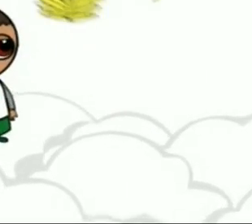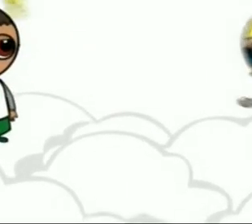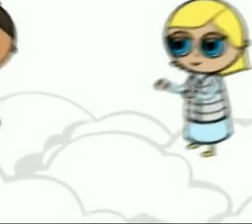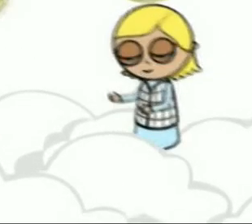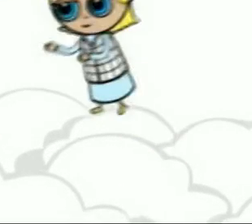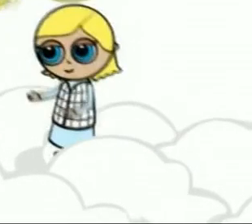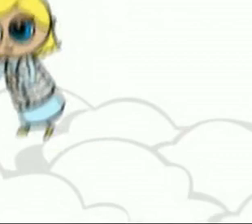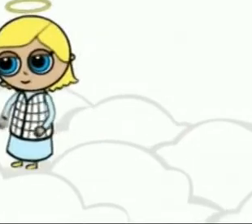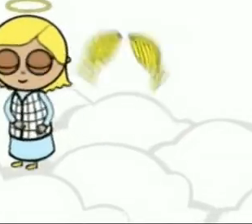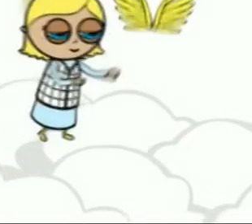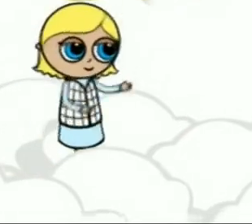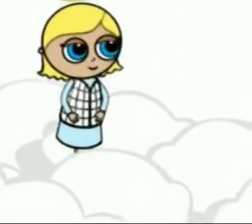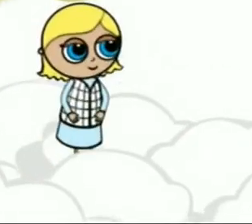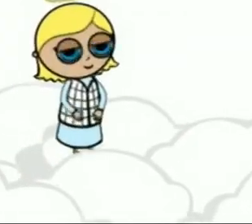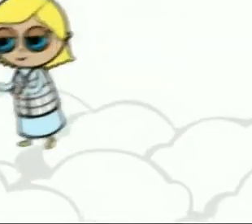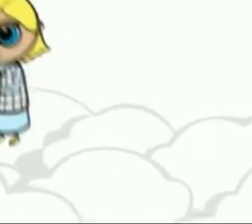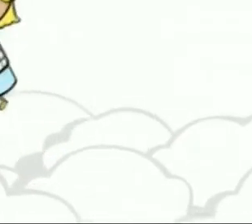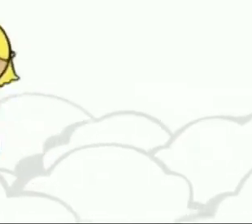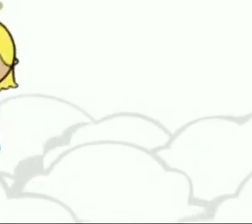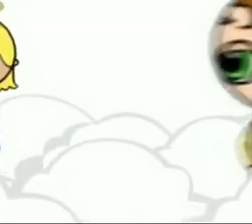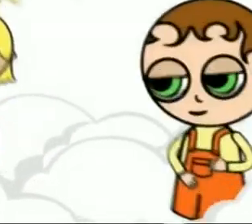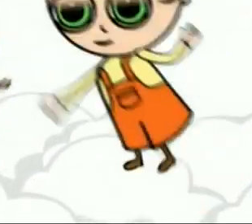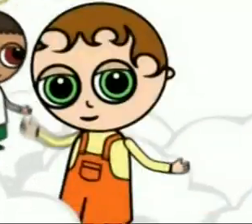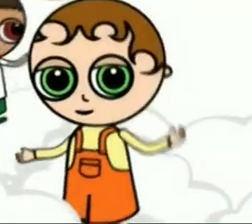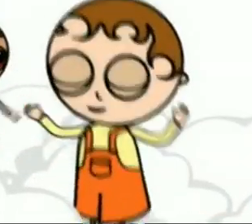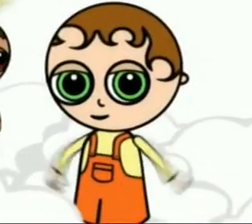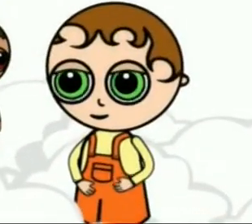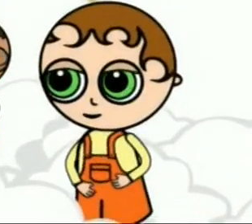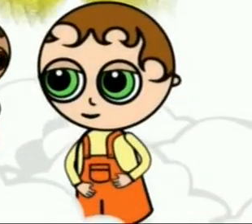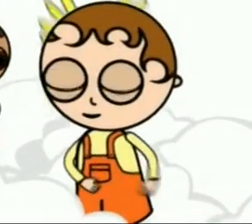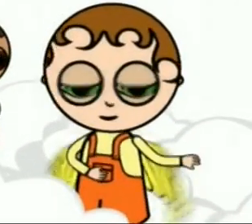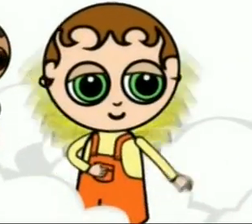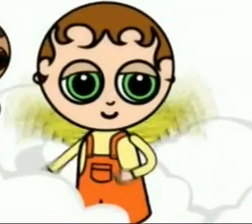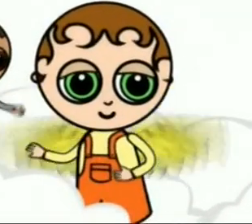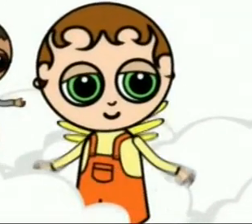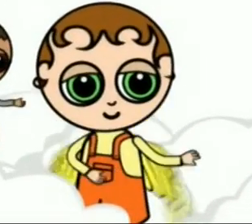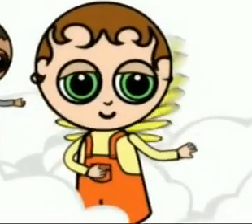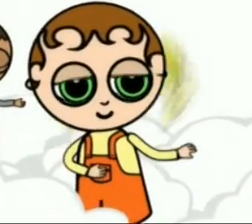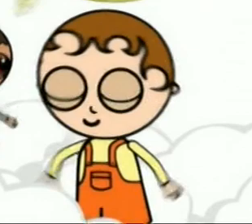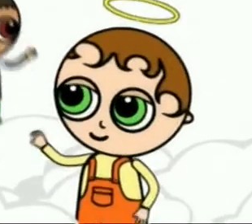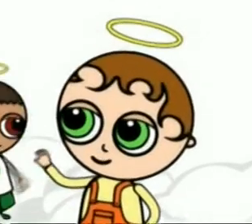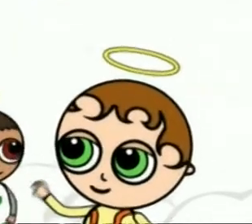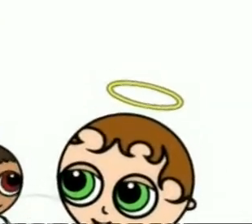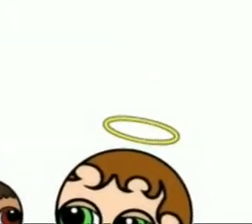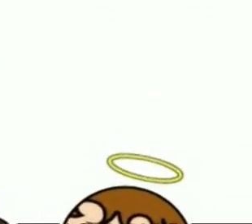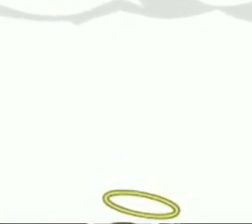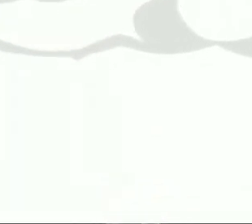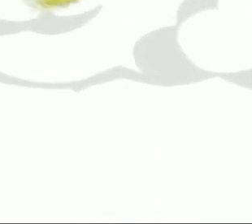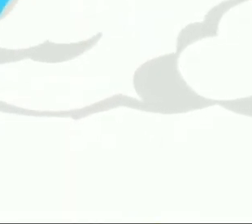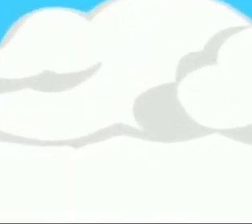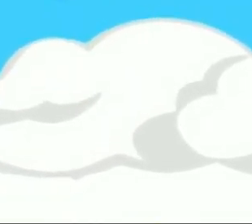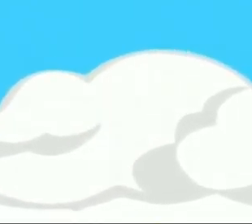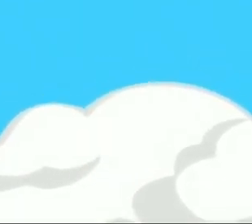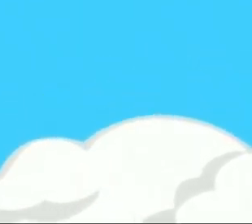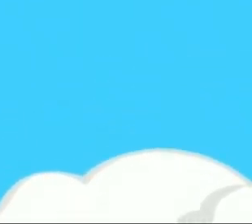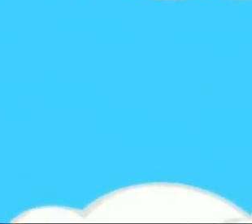Angels of Jarm will keep you from harm. Angels of Jarm will keep you from harm. Angels of Jarm will keep you